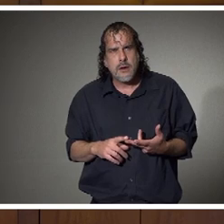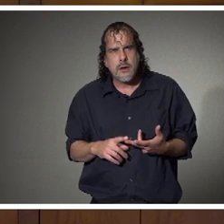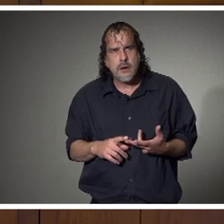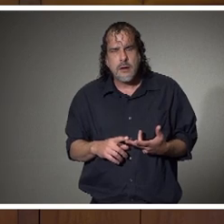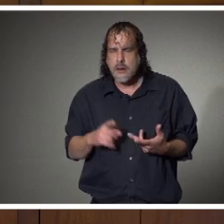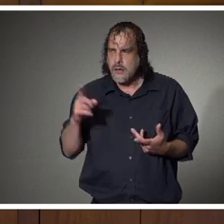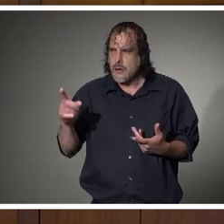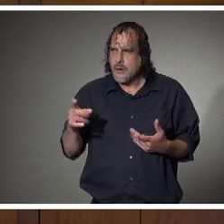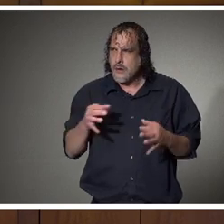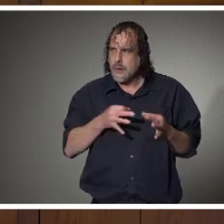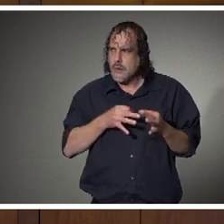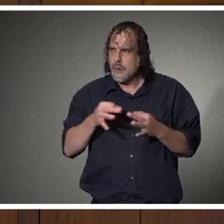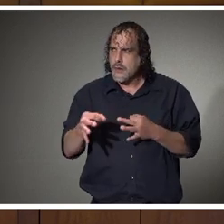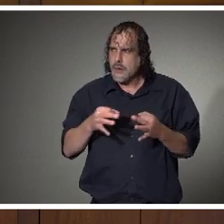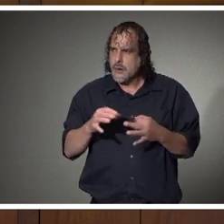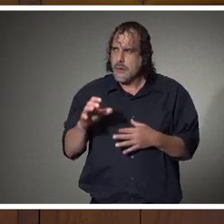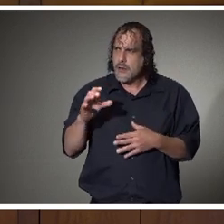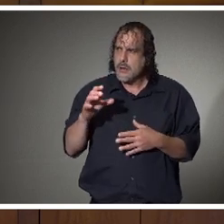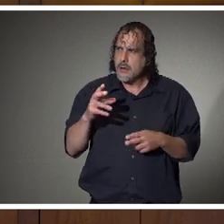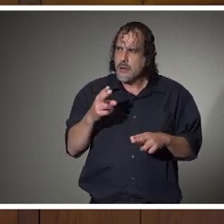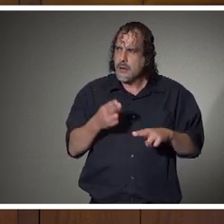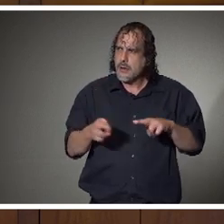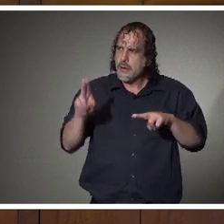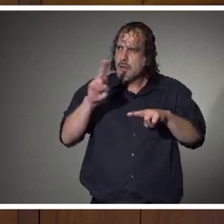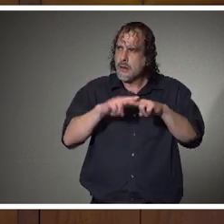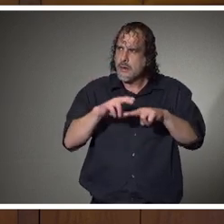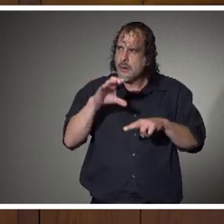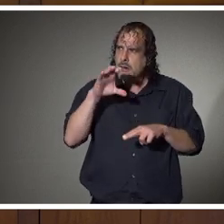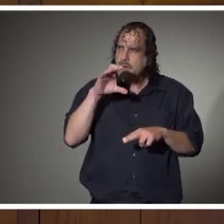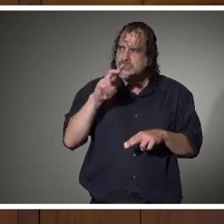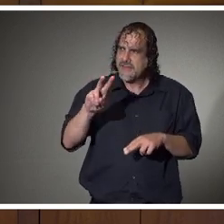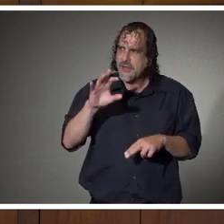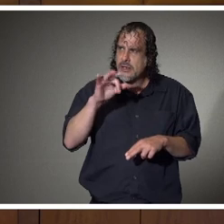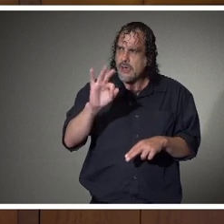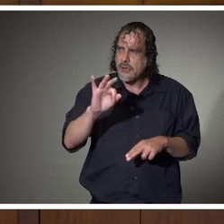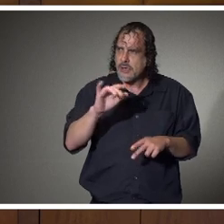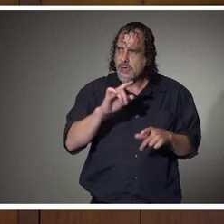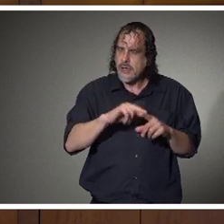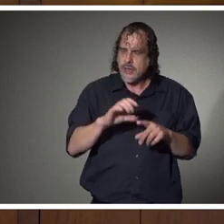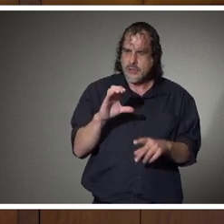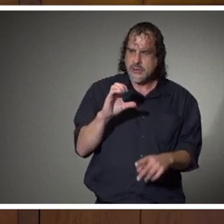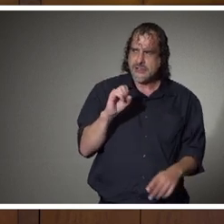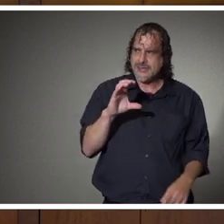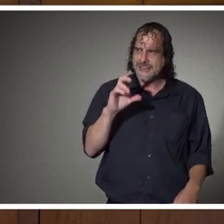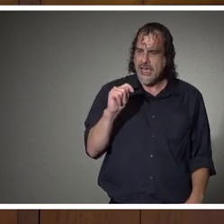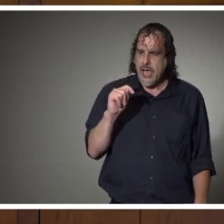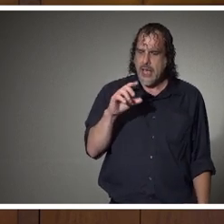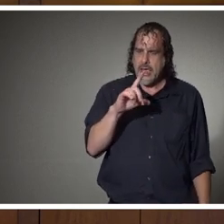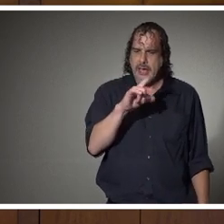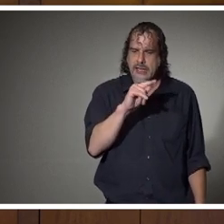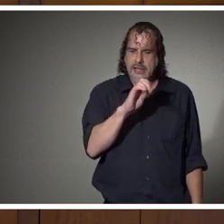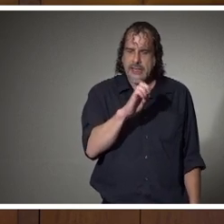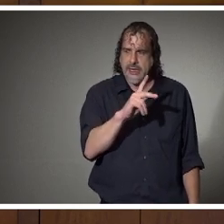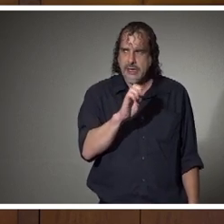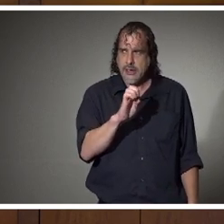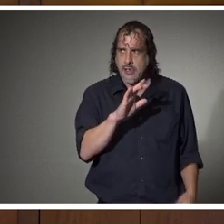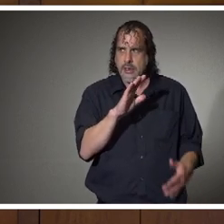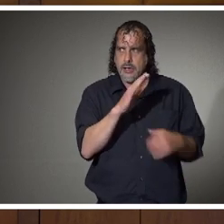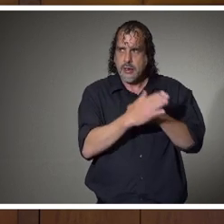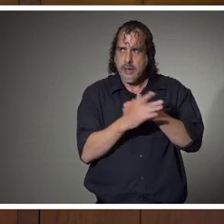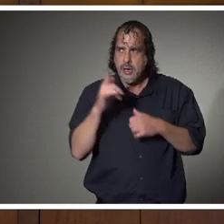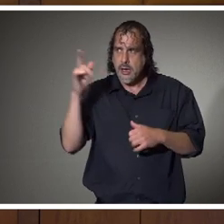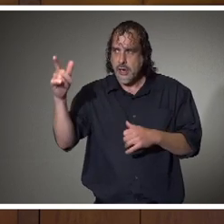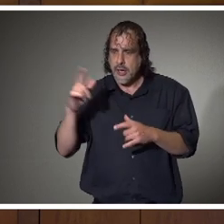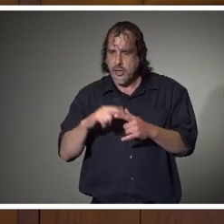on the spikes in COVID-19 cases and transmission in Lee and Scott counties? And is the Department of Health deploying